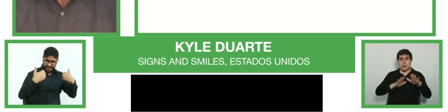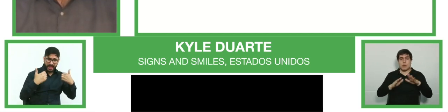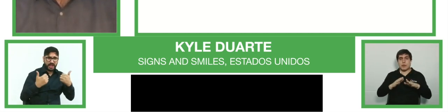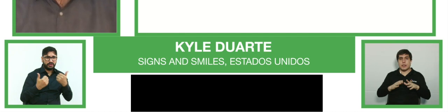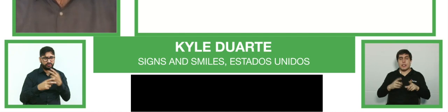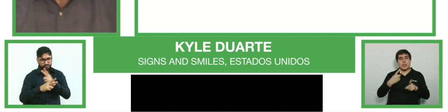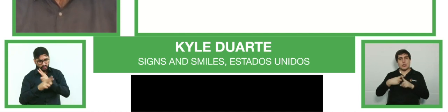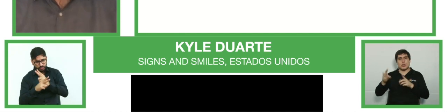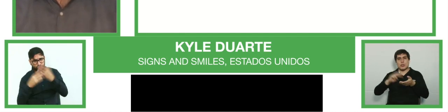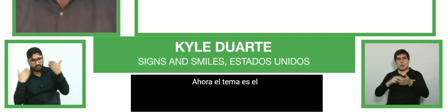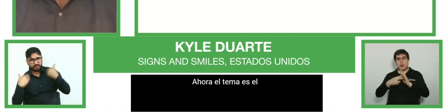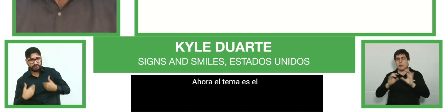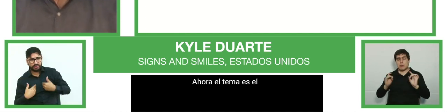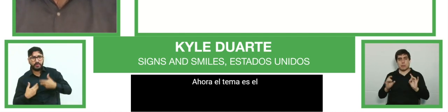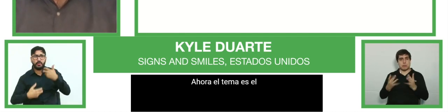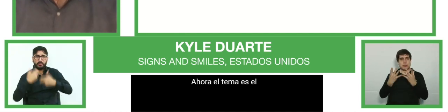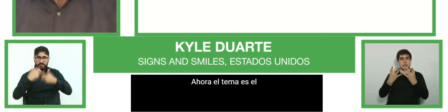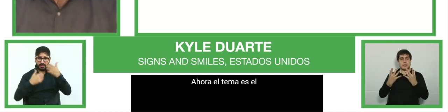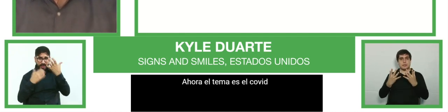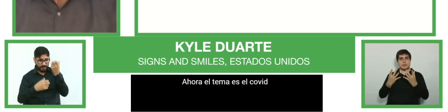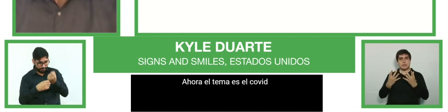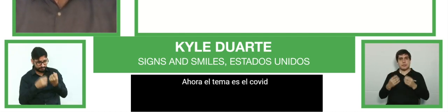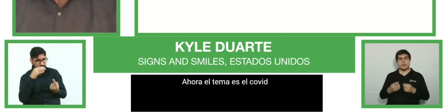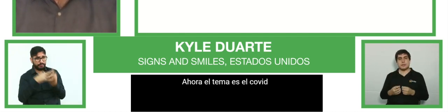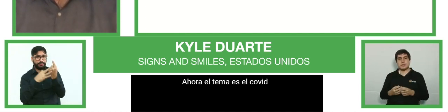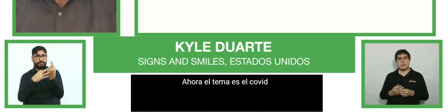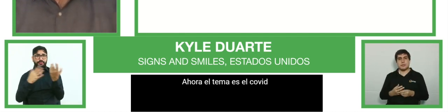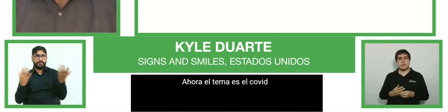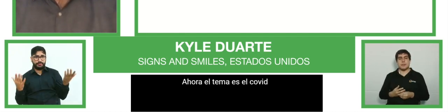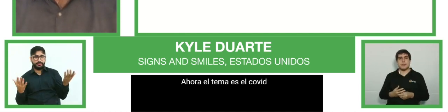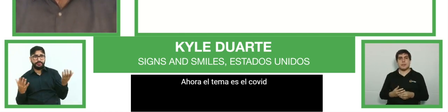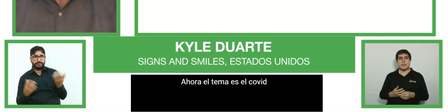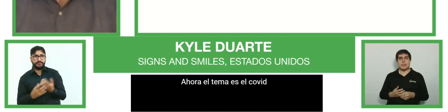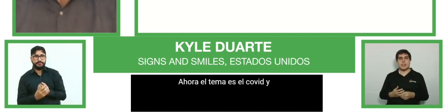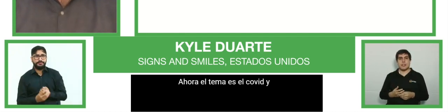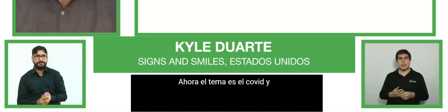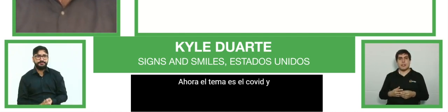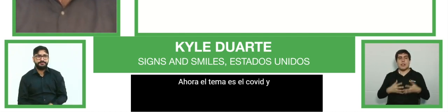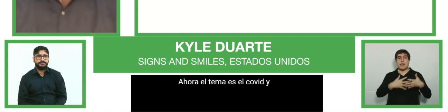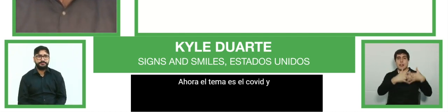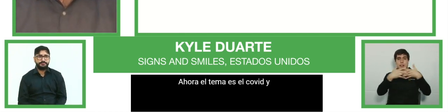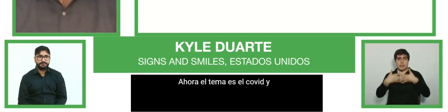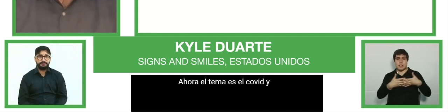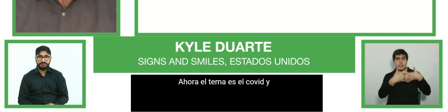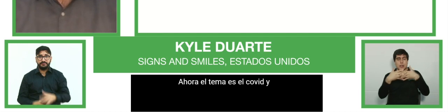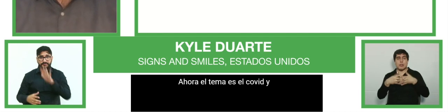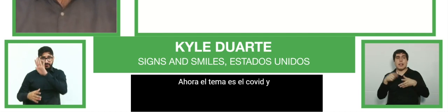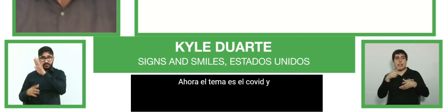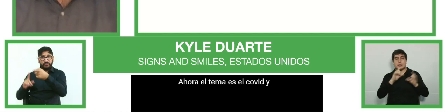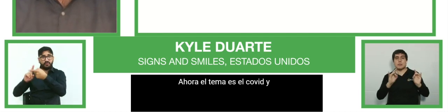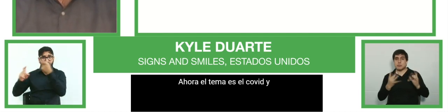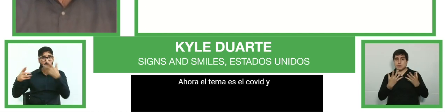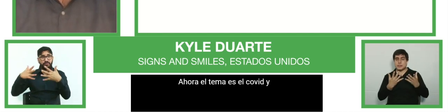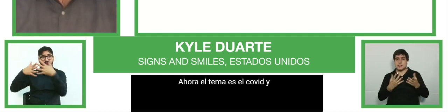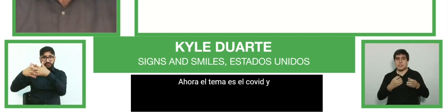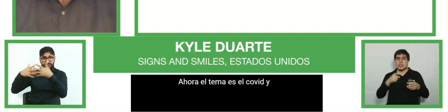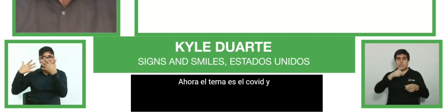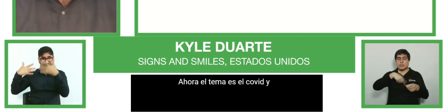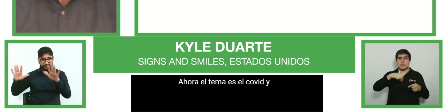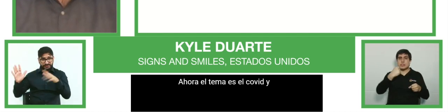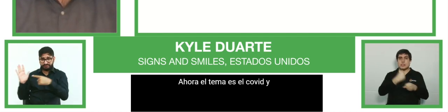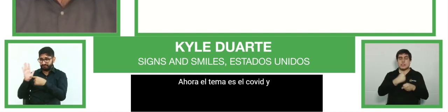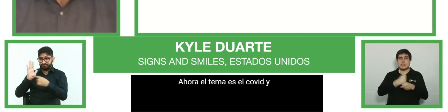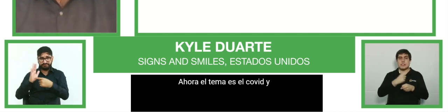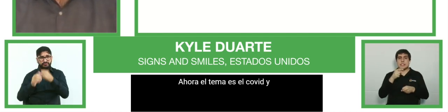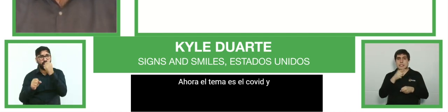US-based organization working in Nicaragua, is that there's actually a law in US that no money that comes